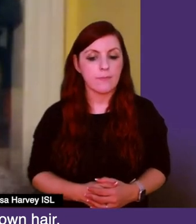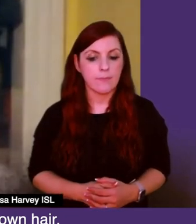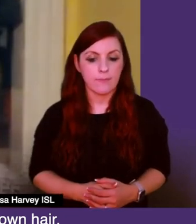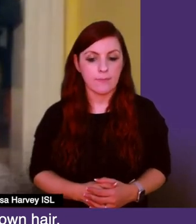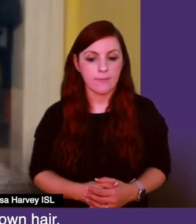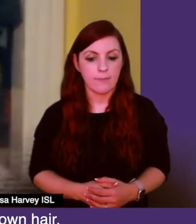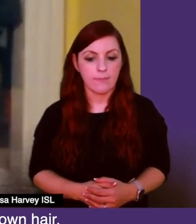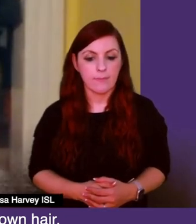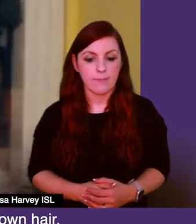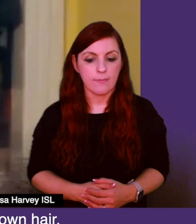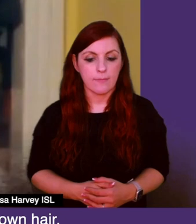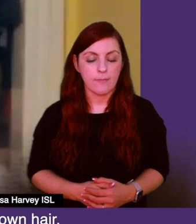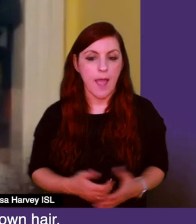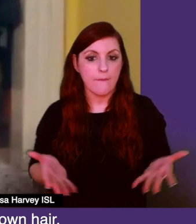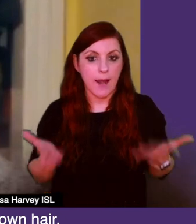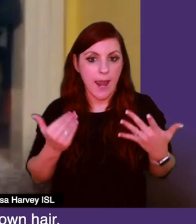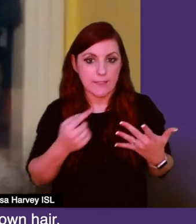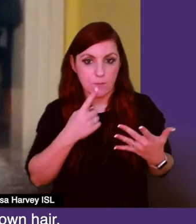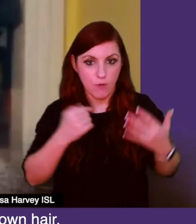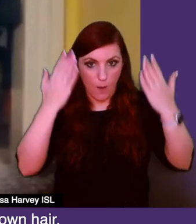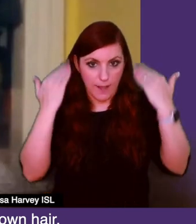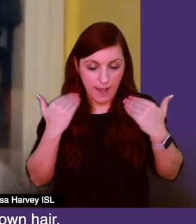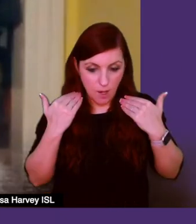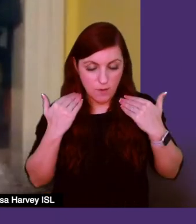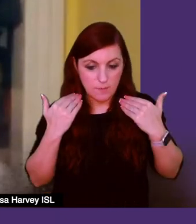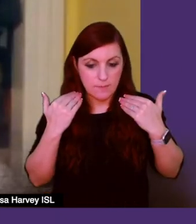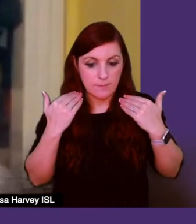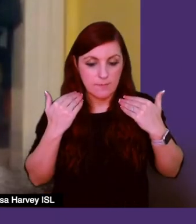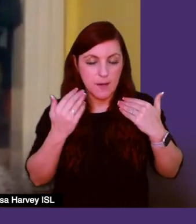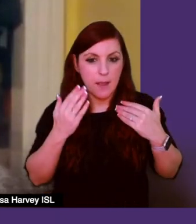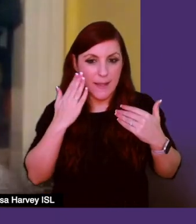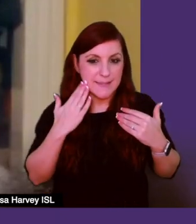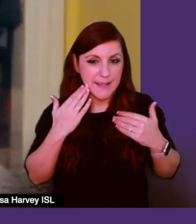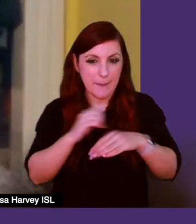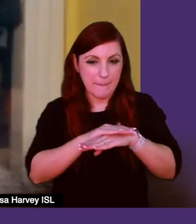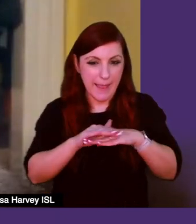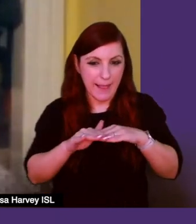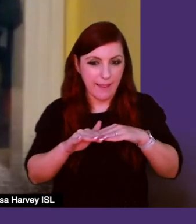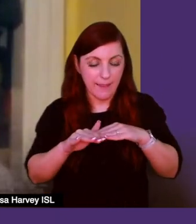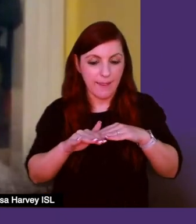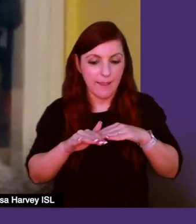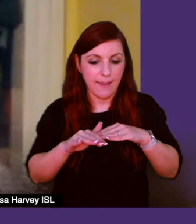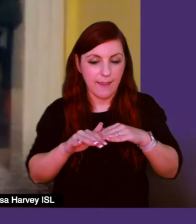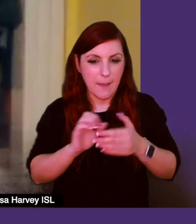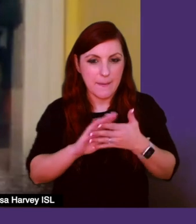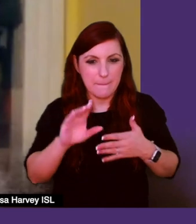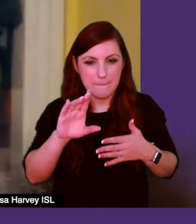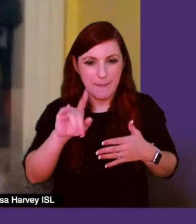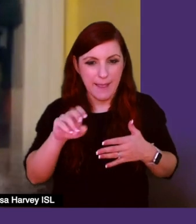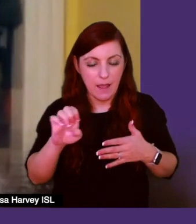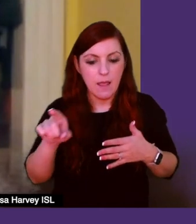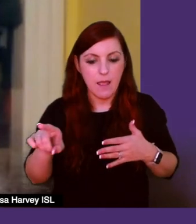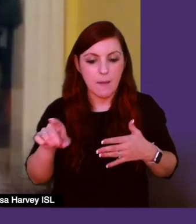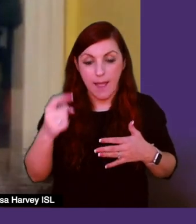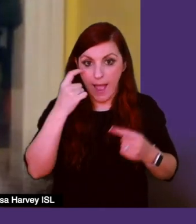with light brown hair. My skin is pale, and